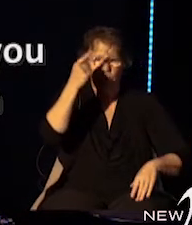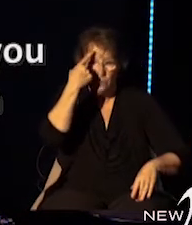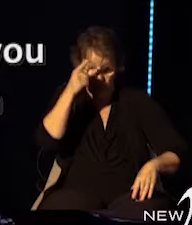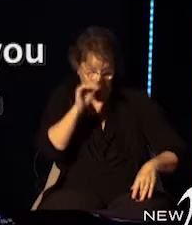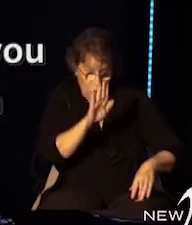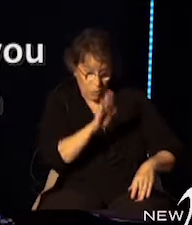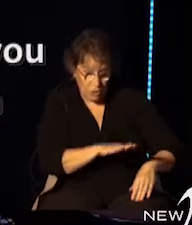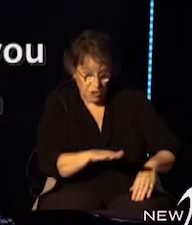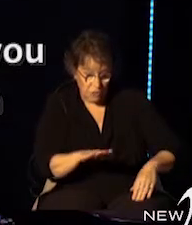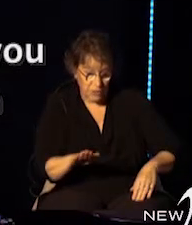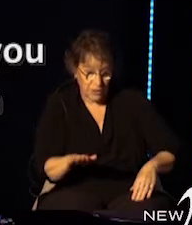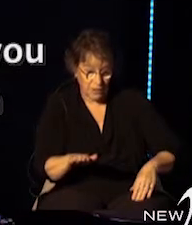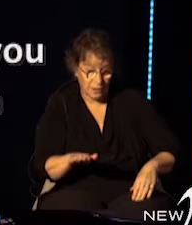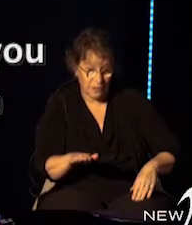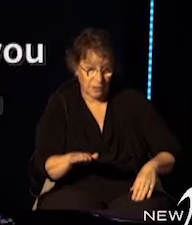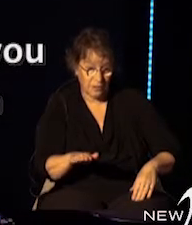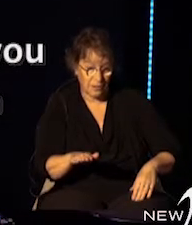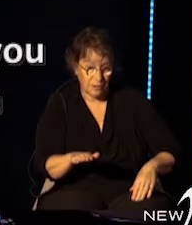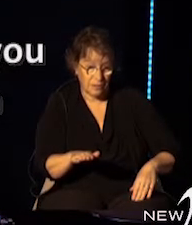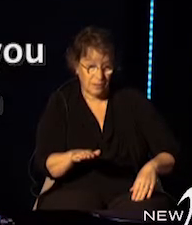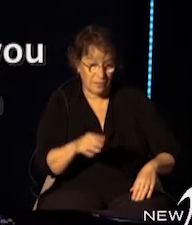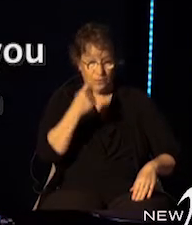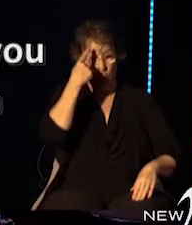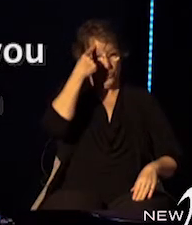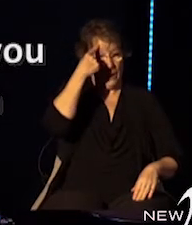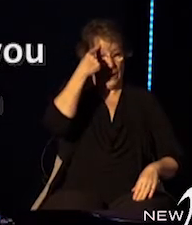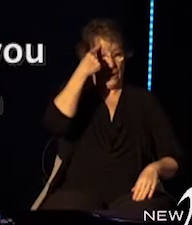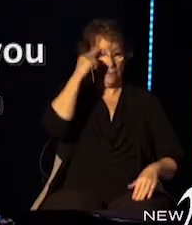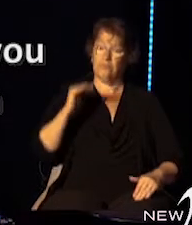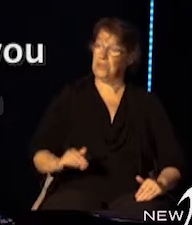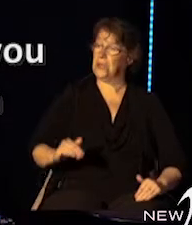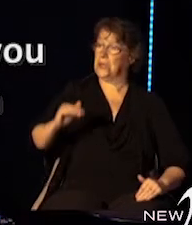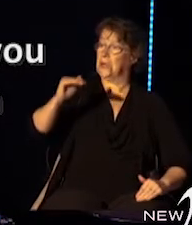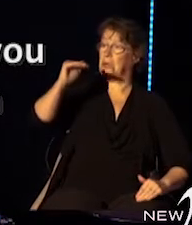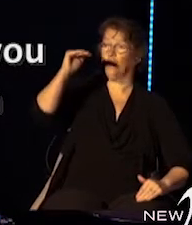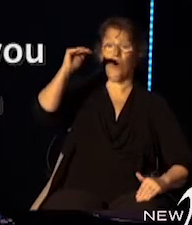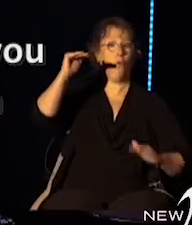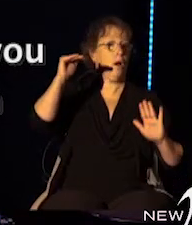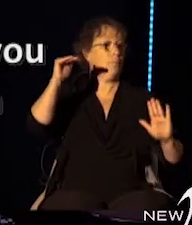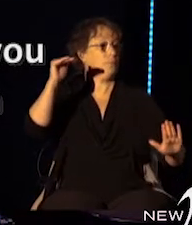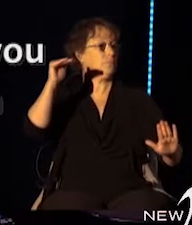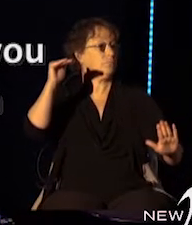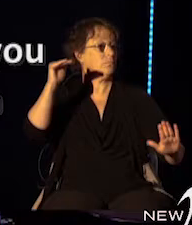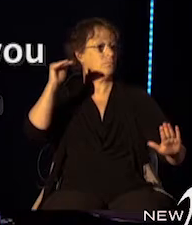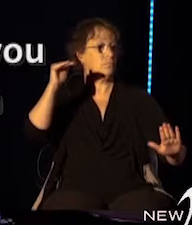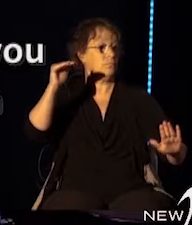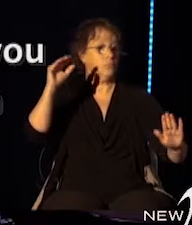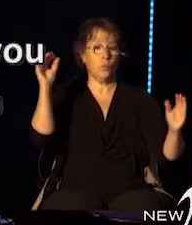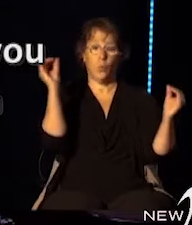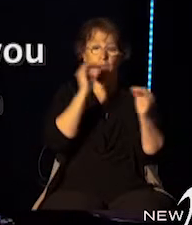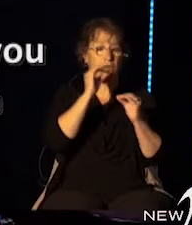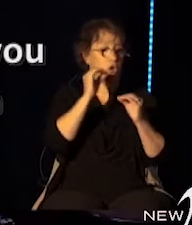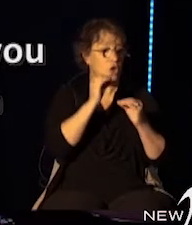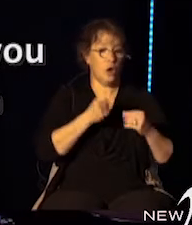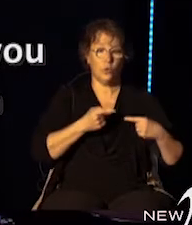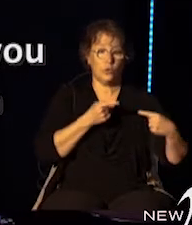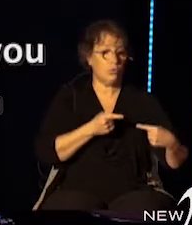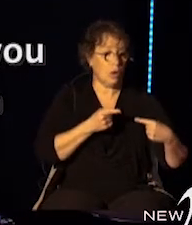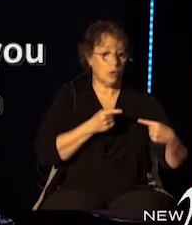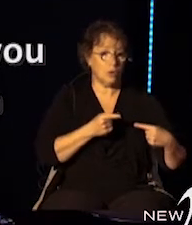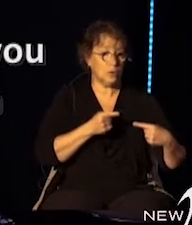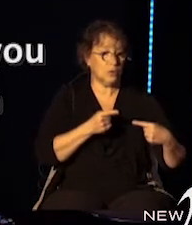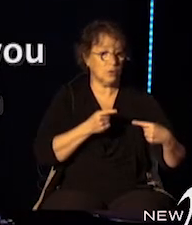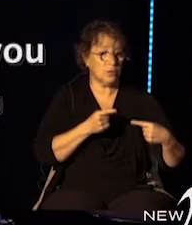You think they're just going to skate into adulthood as Jesus-loving people without any battles